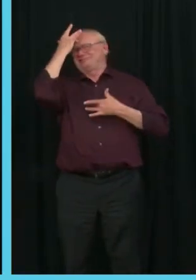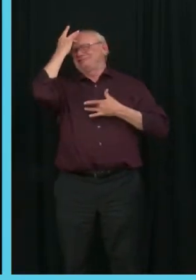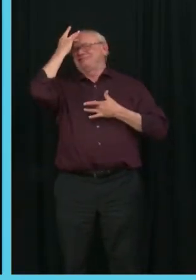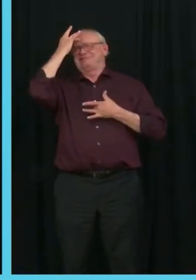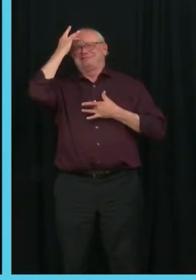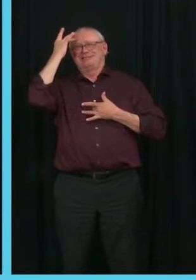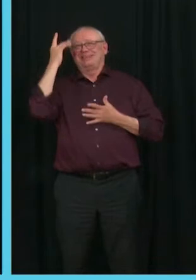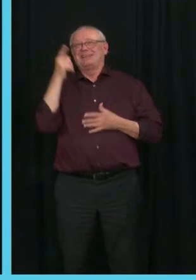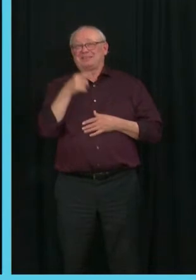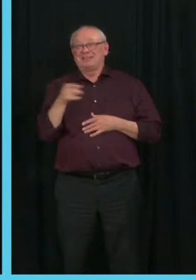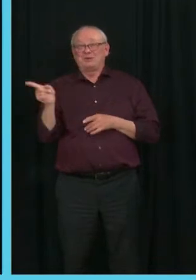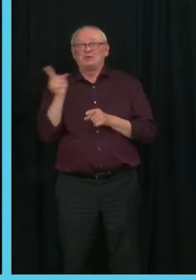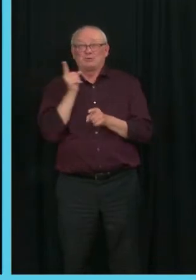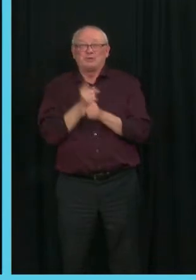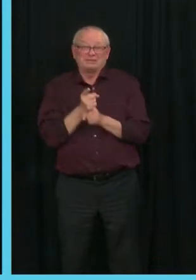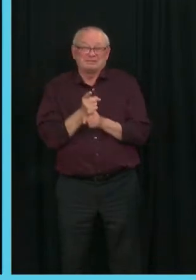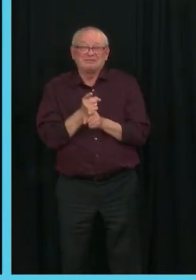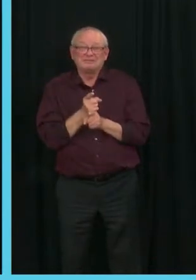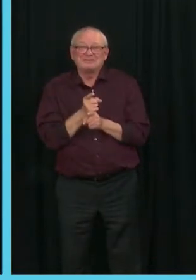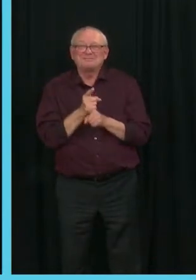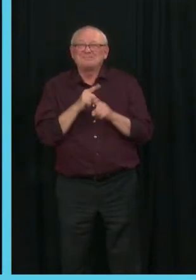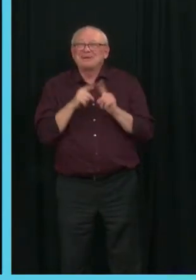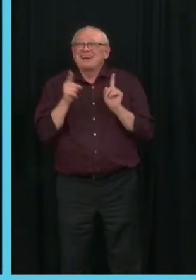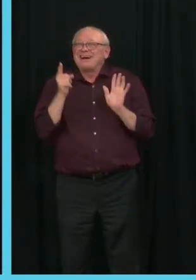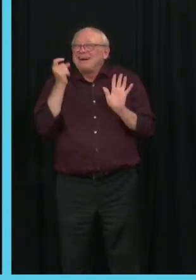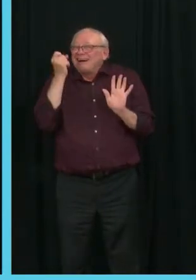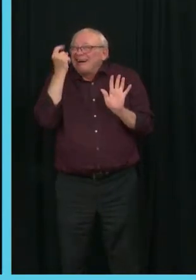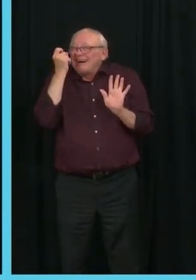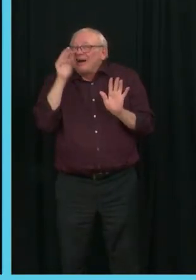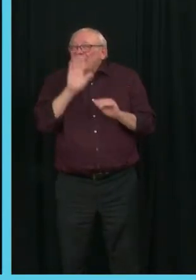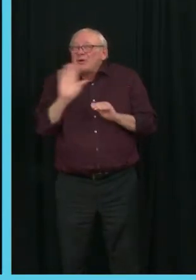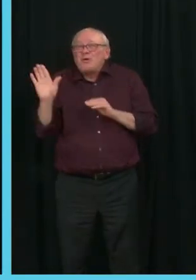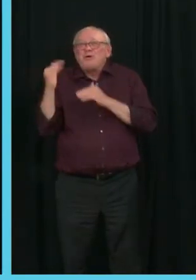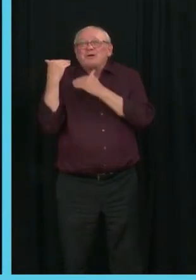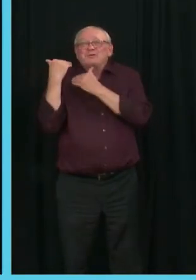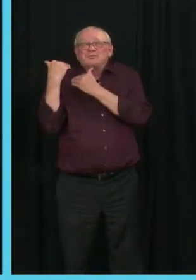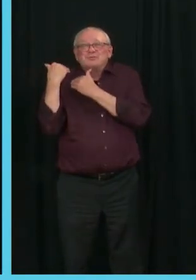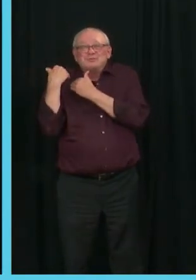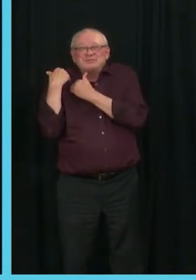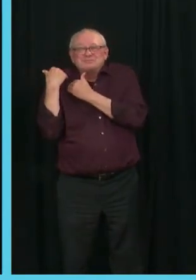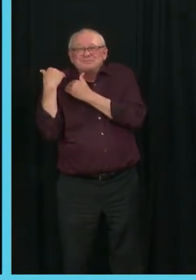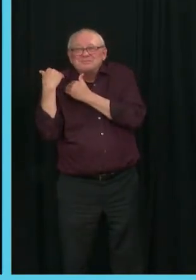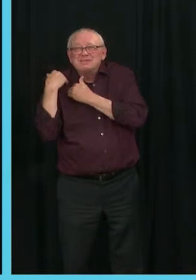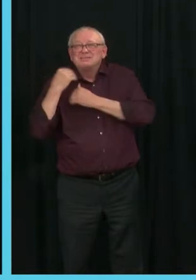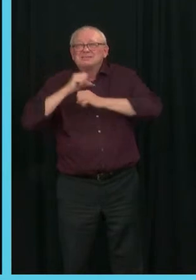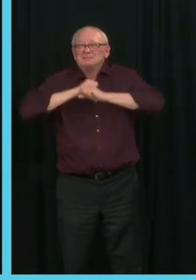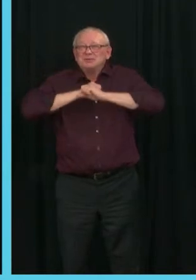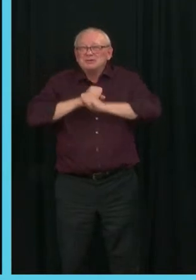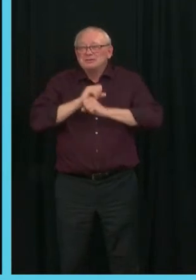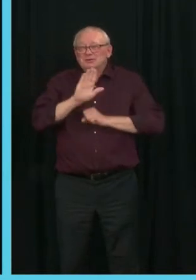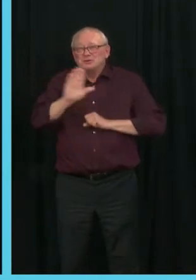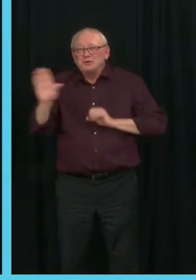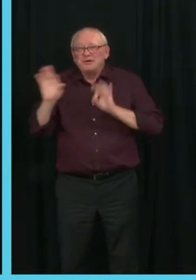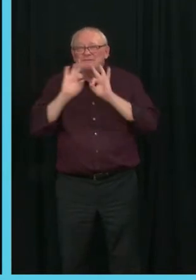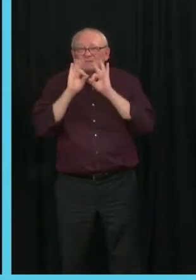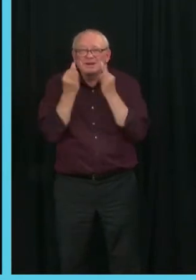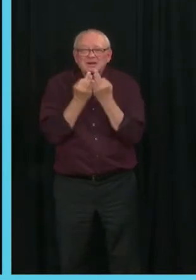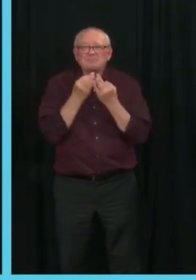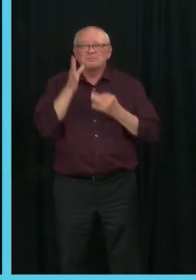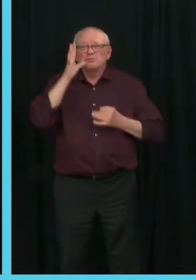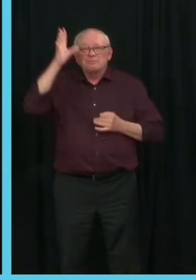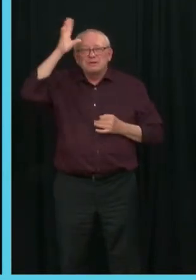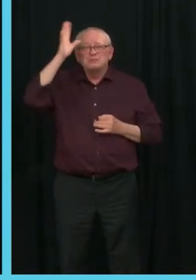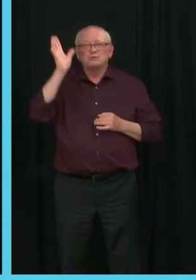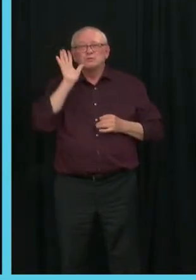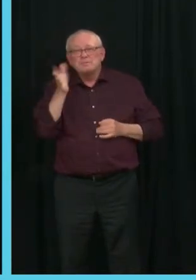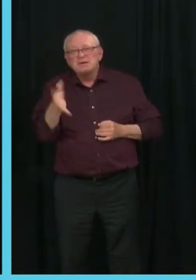that. But what we need to persuade them of is that they have a social responsibility to their parents, to the vulnerable, to the broader community. And if one way of